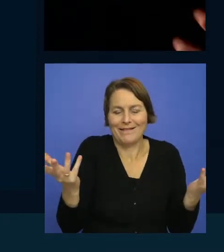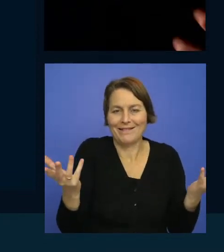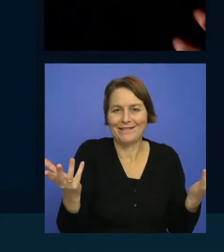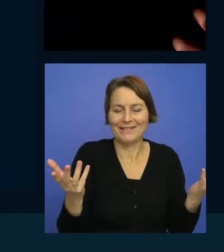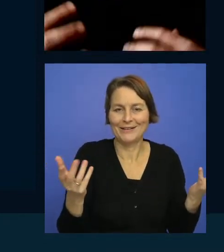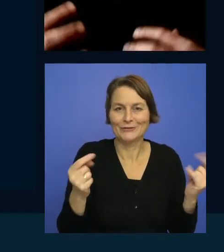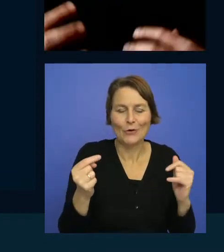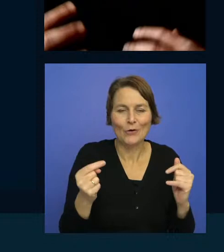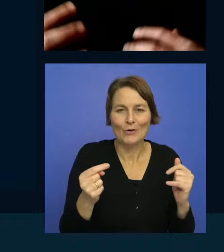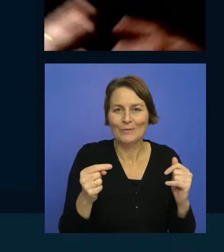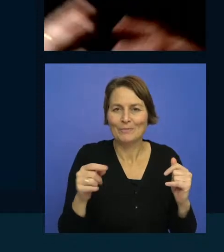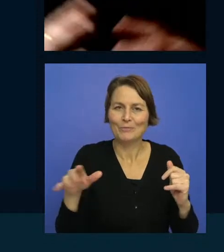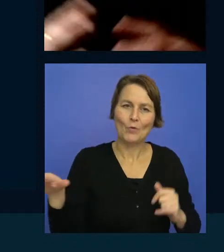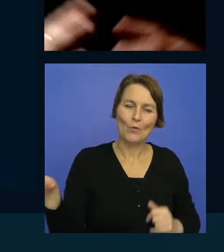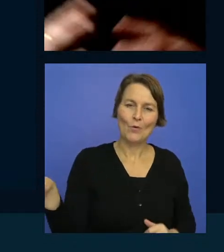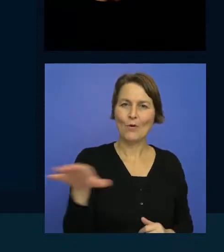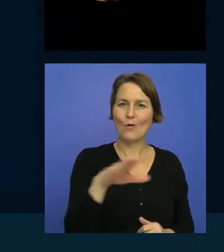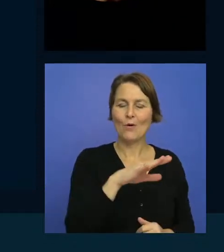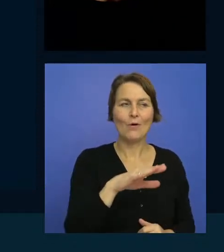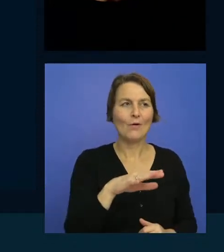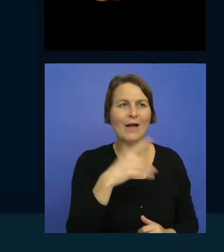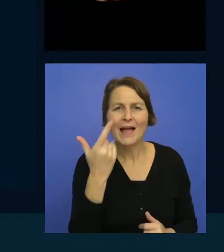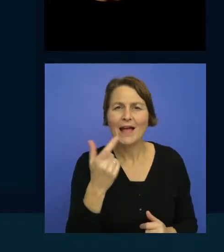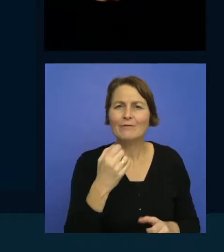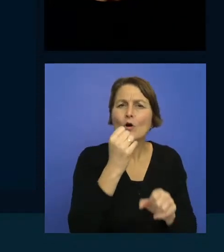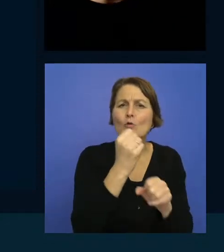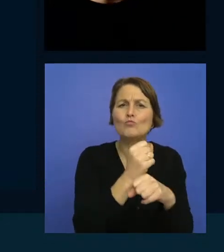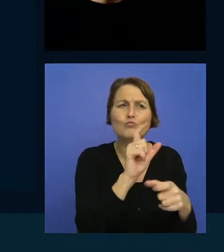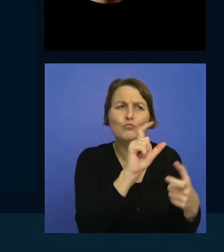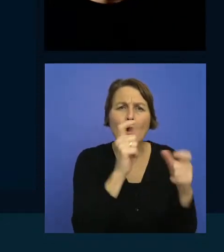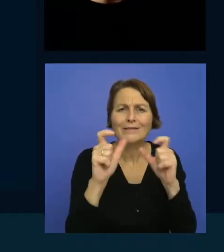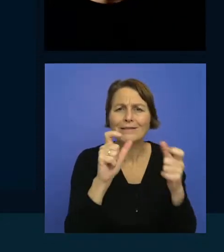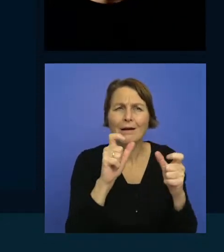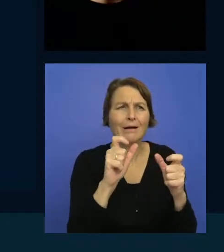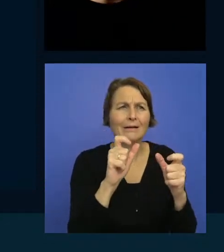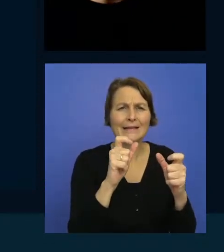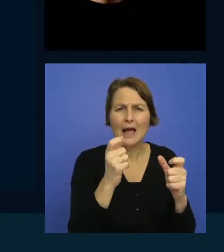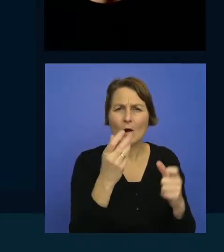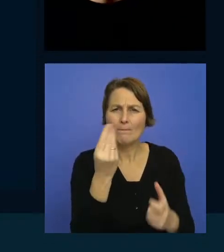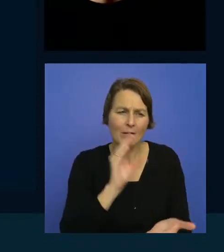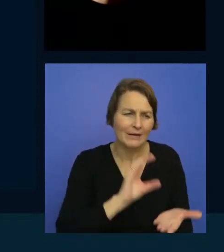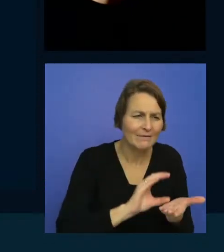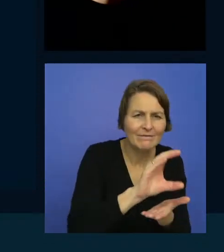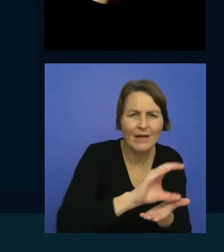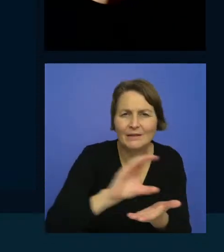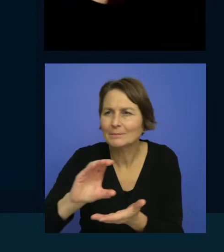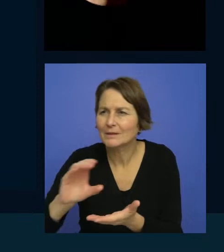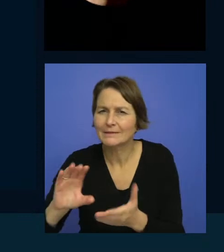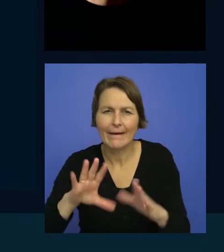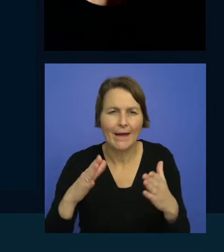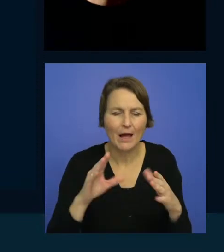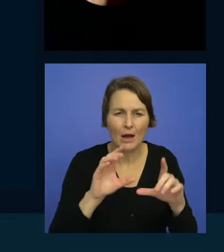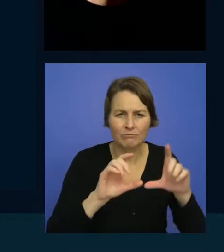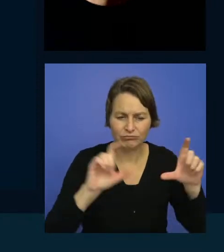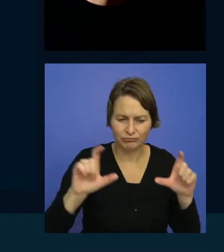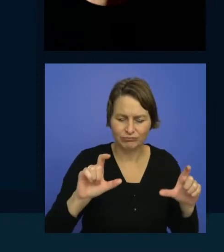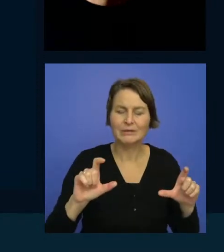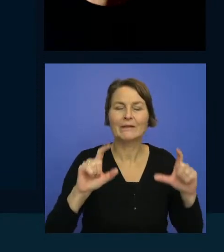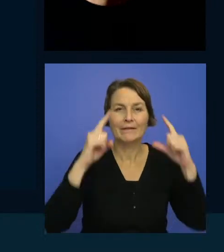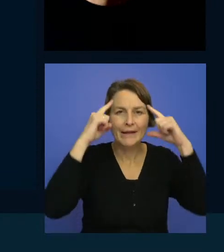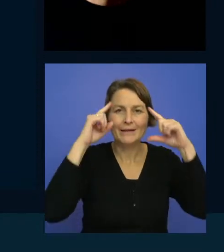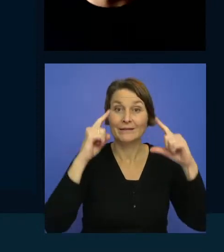all up product investments. What is it that we are hearing from our customers? Because this is really, really critical. And as we look